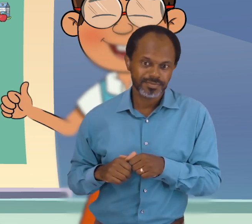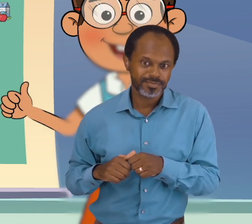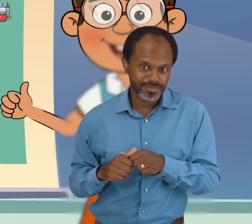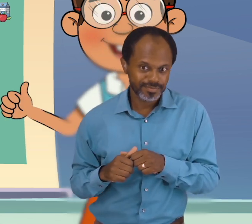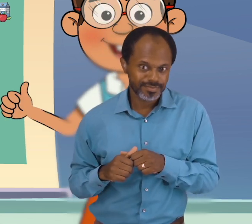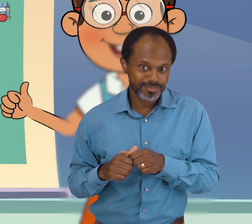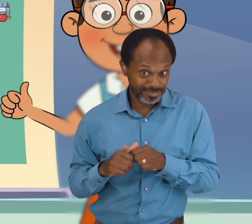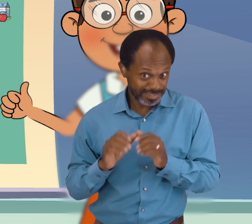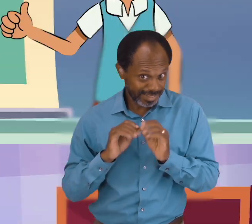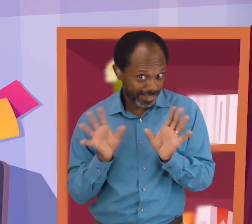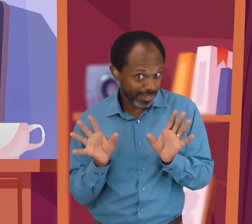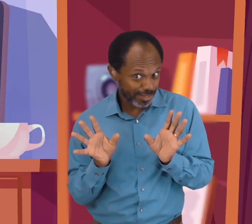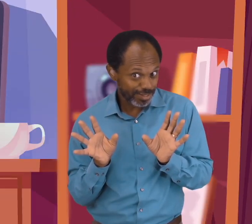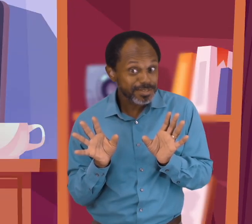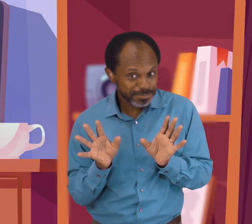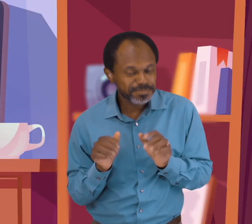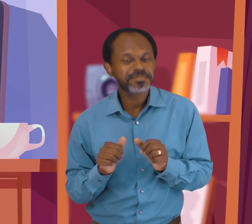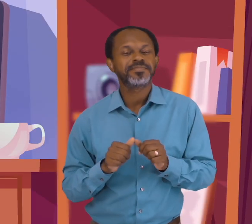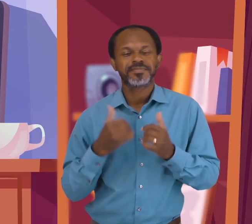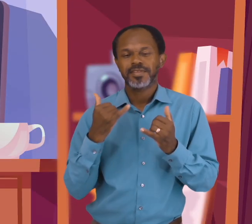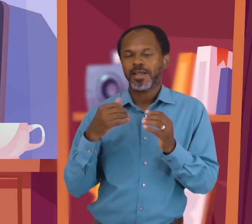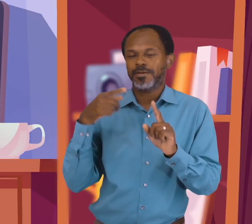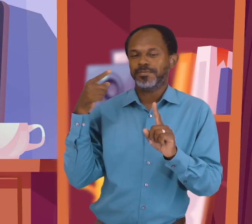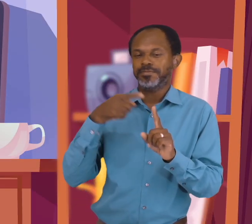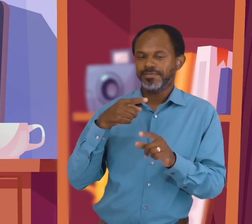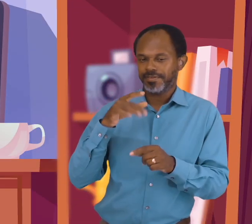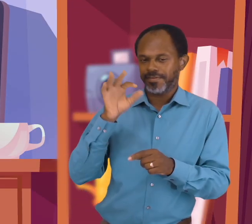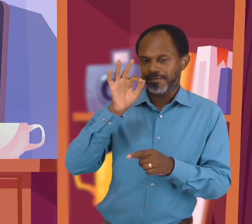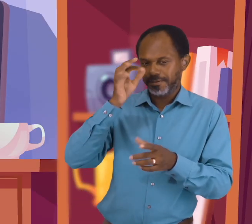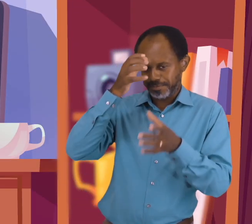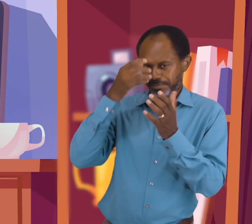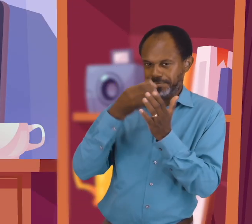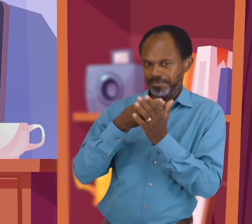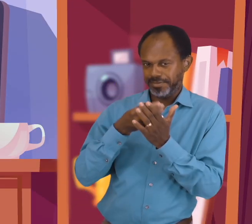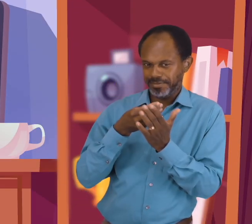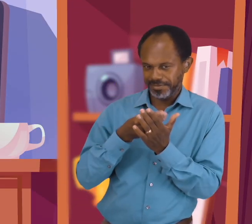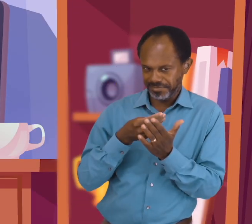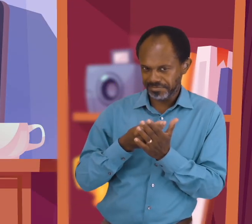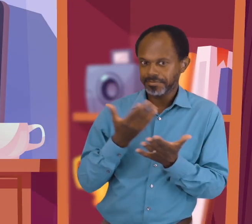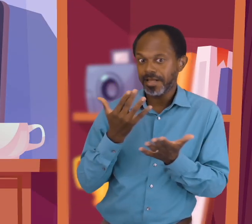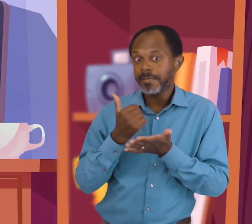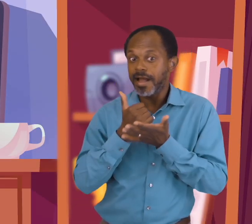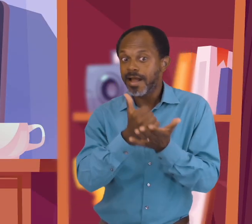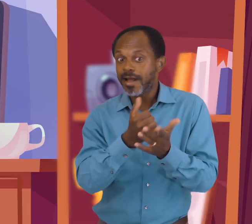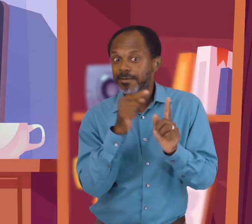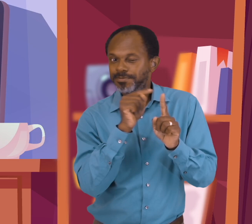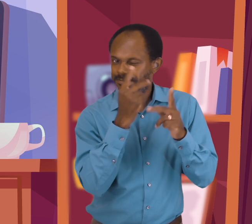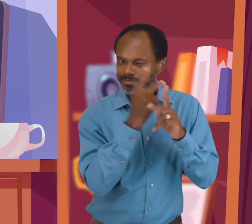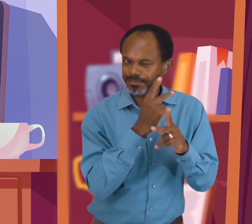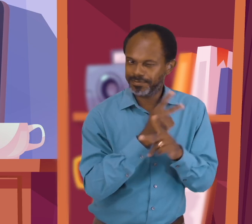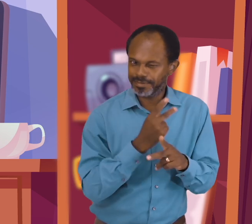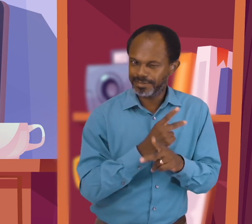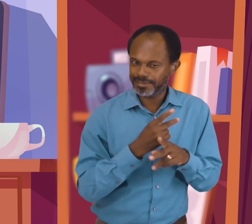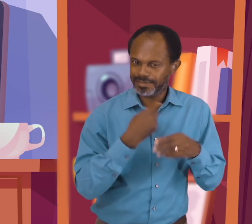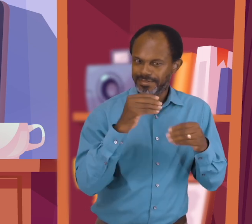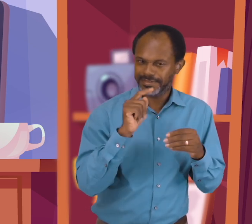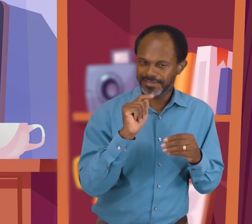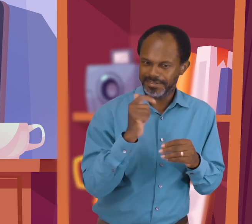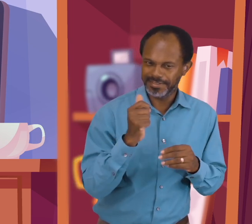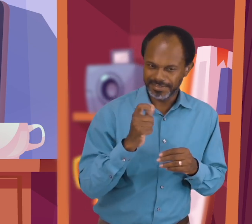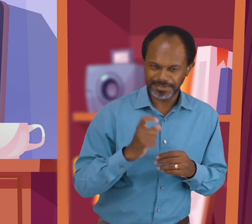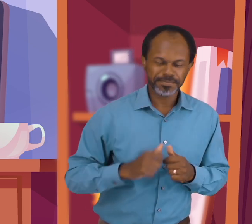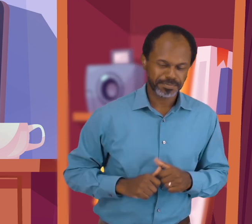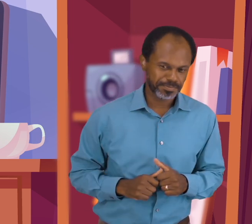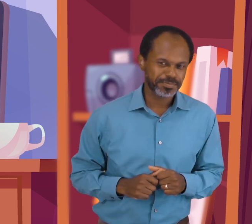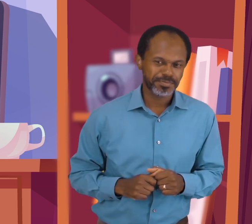Make sense? Let's find our friend Frankie Finance and see if we can help her figure out how to calculate